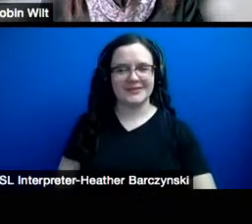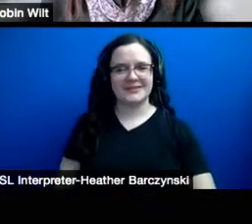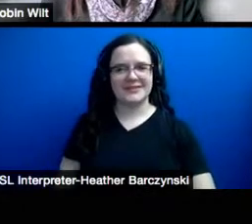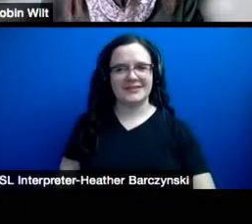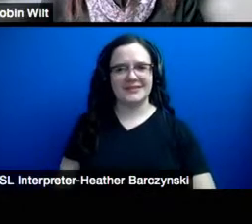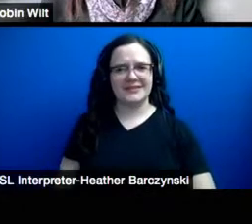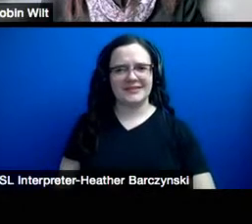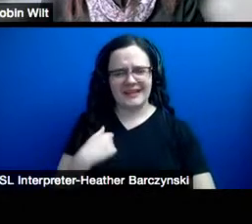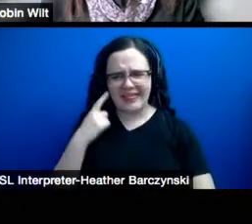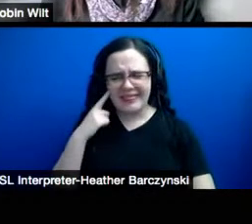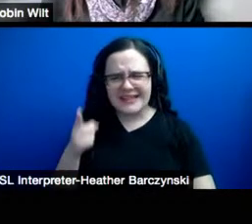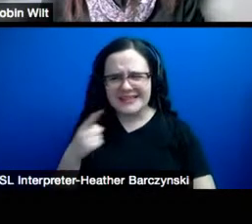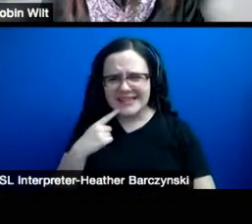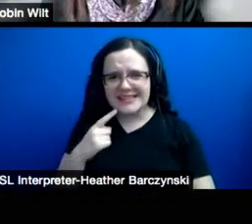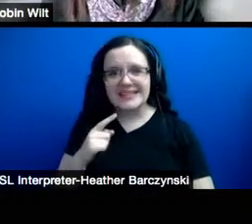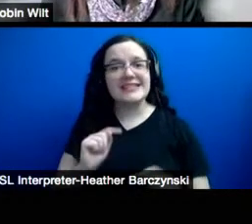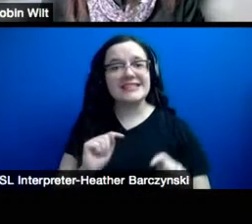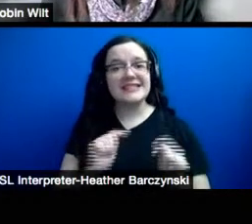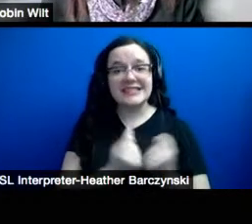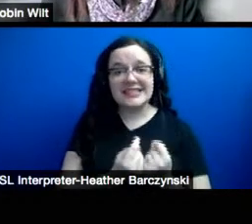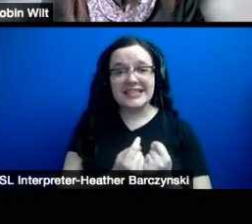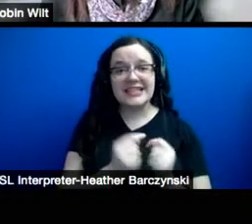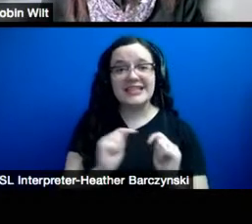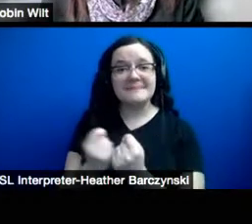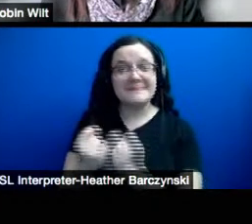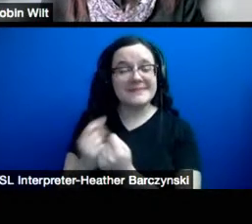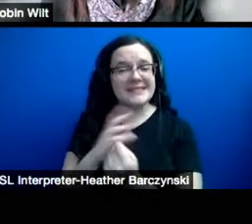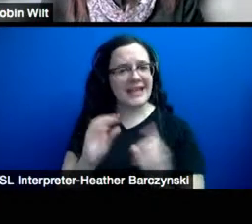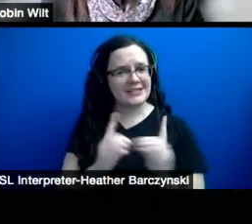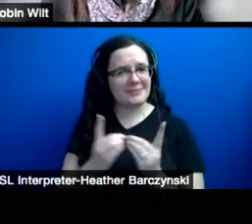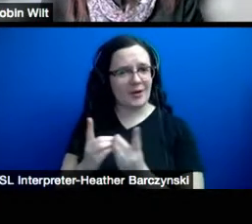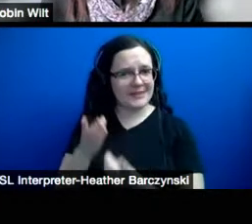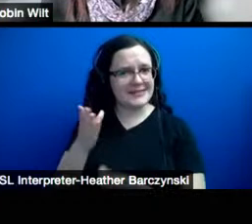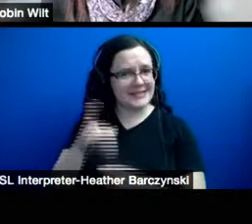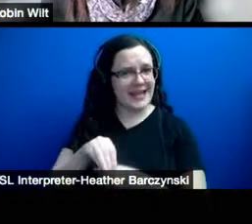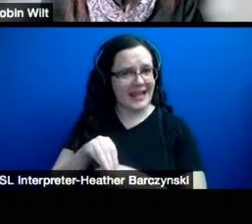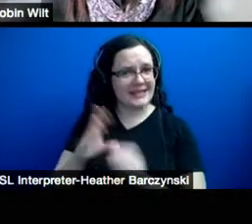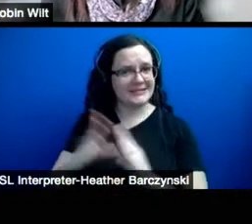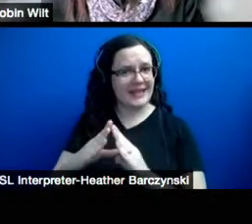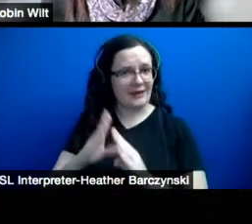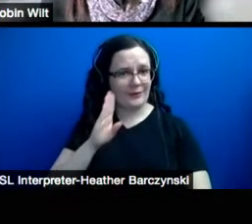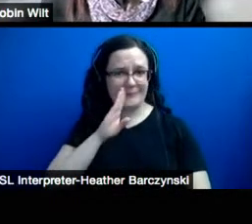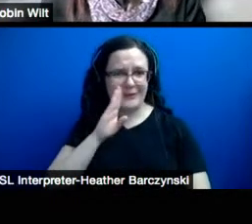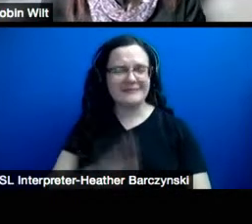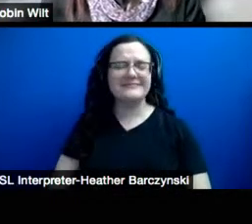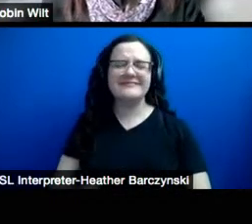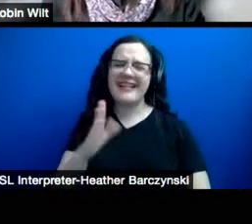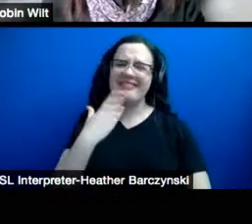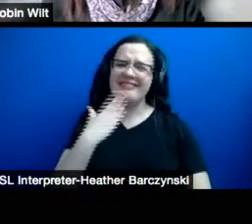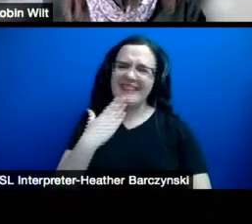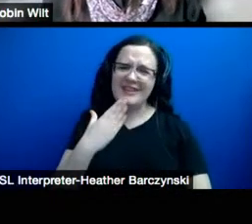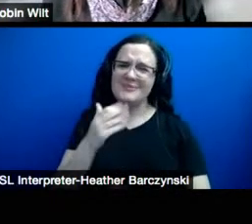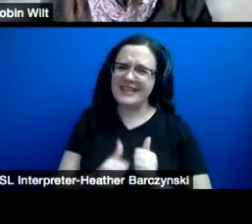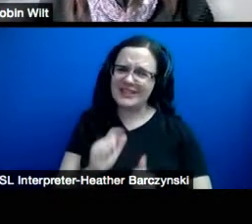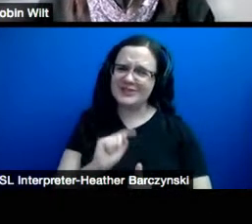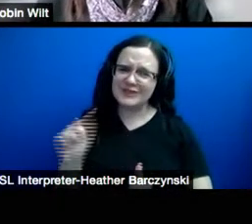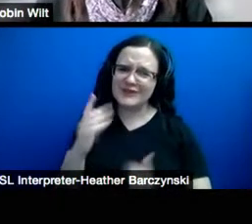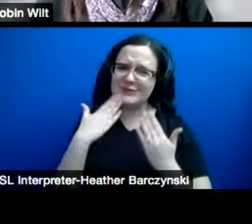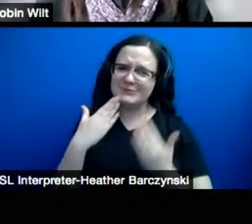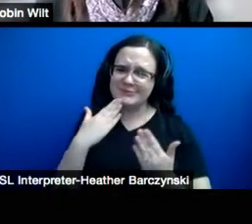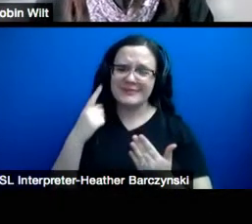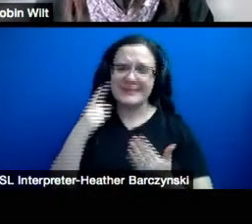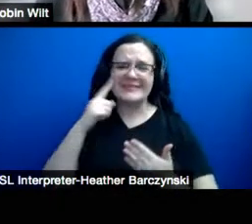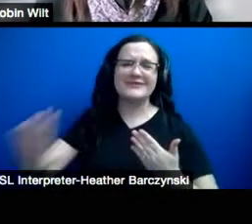says, teams and departments in the town of Brighton. Thank you, each of you, for all